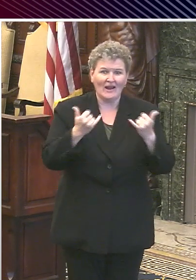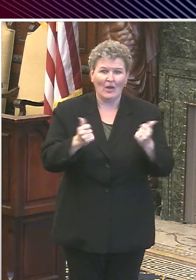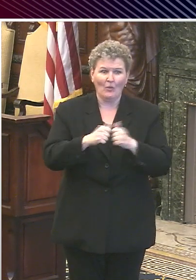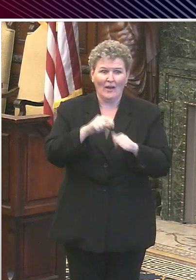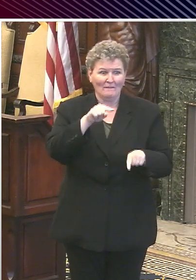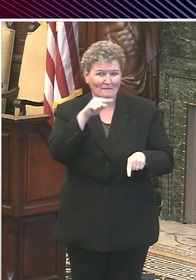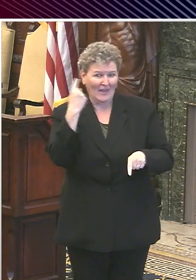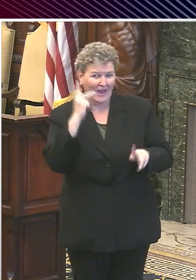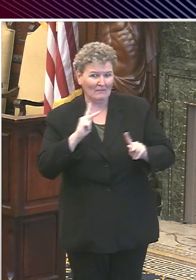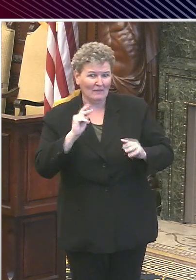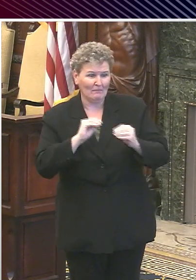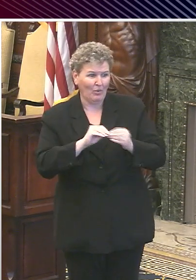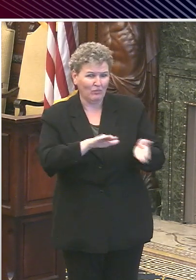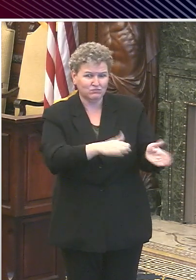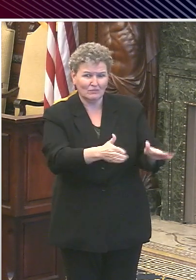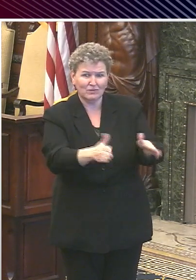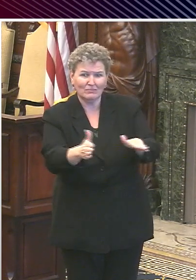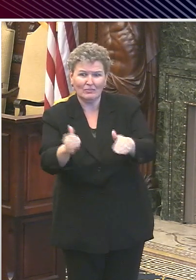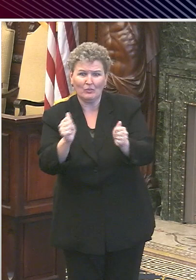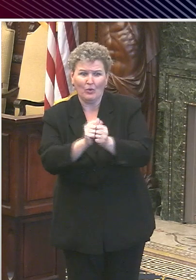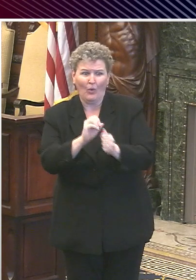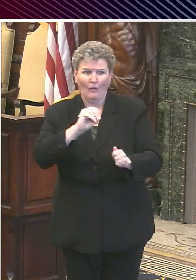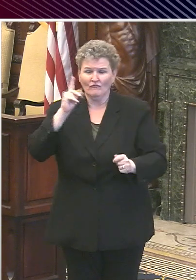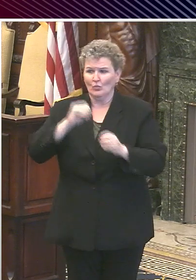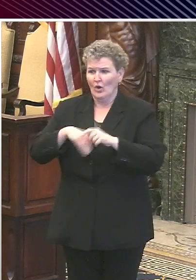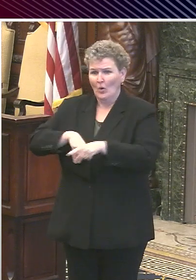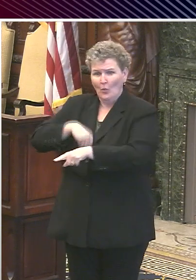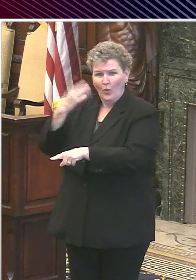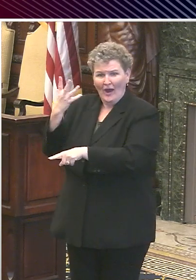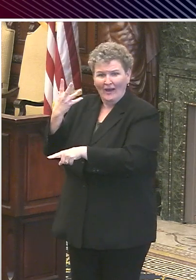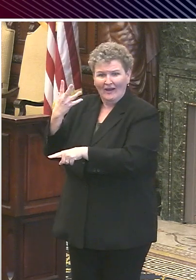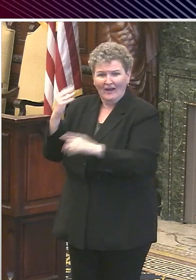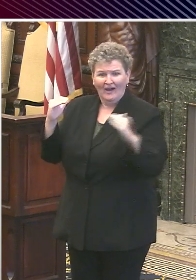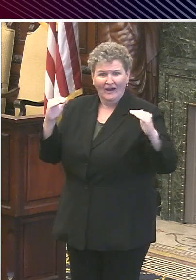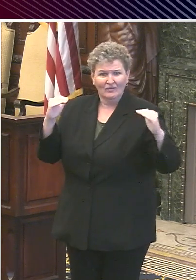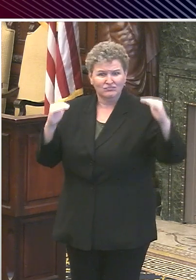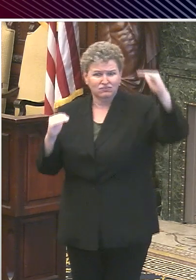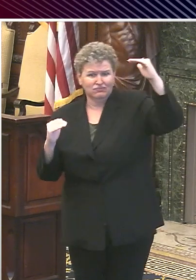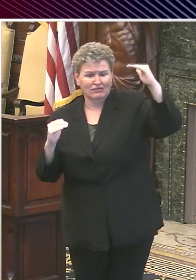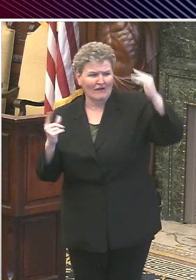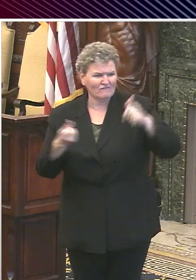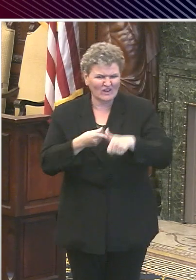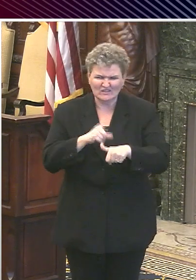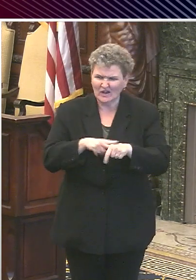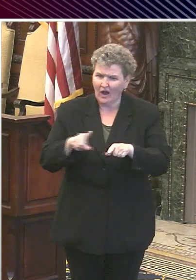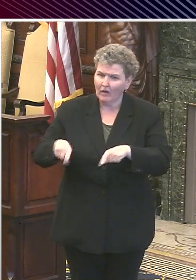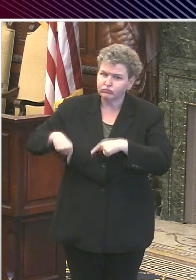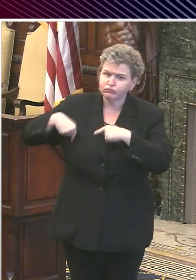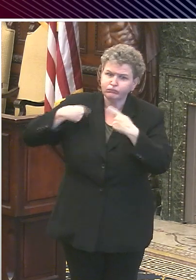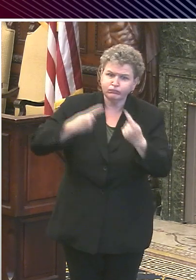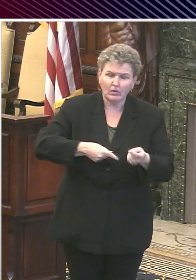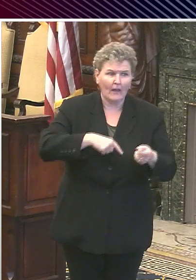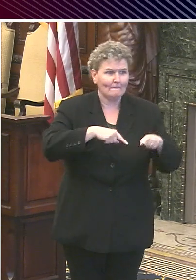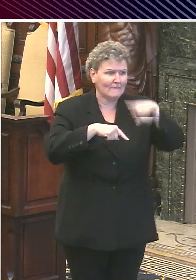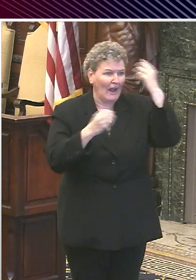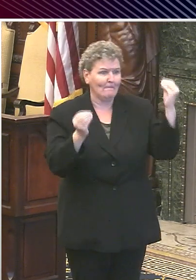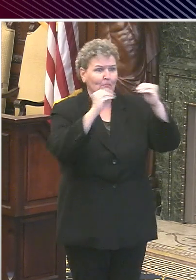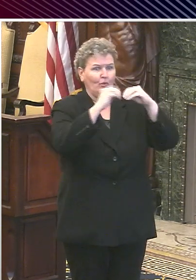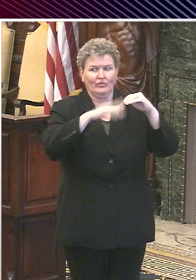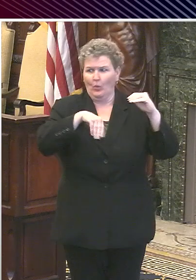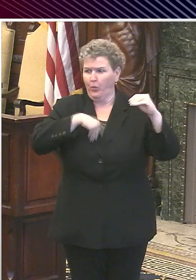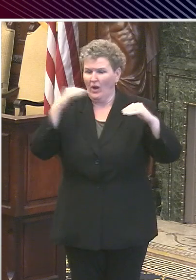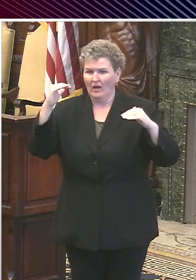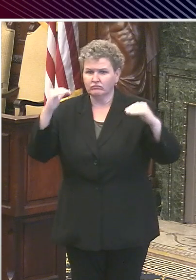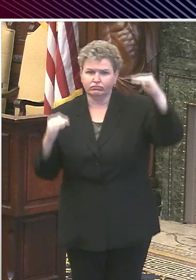time. Philadelphia is fighting back. We have a dedicated team of the Department of Behavioral Health and Intellectual Disability